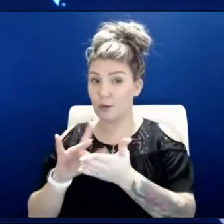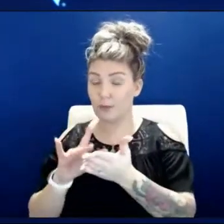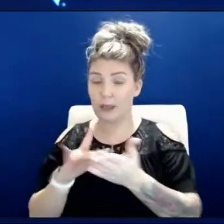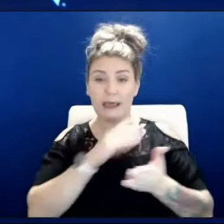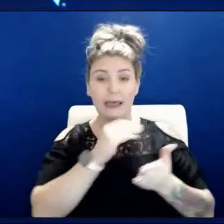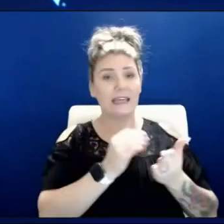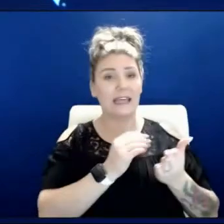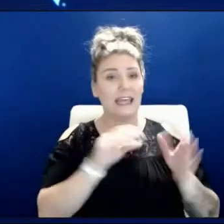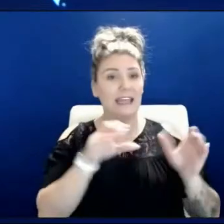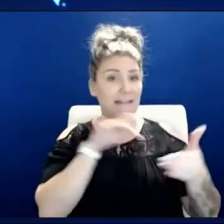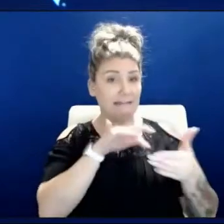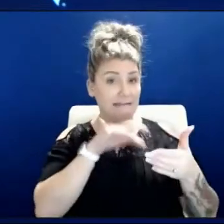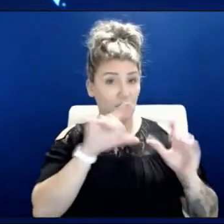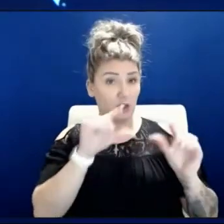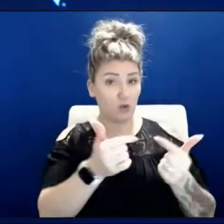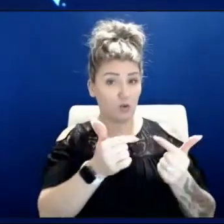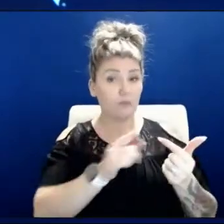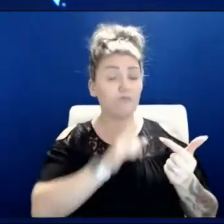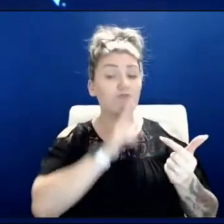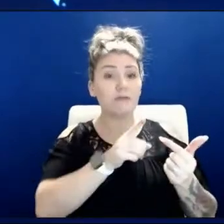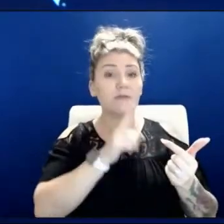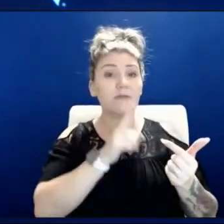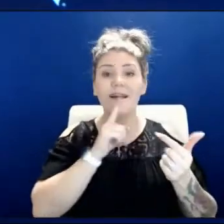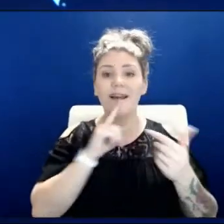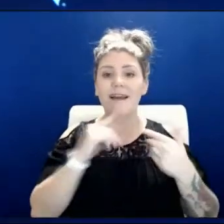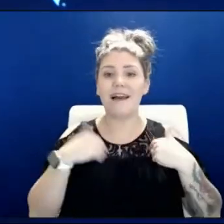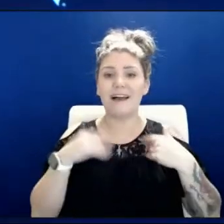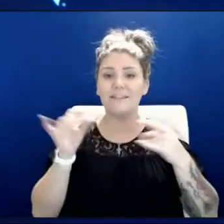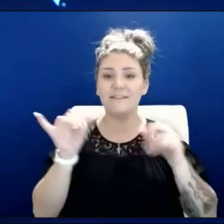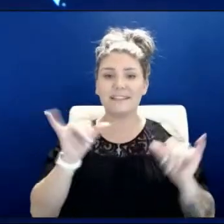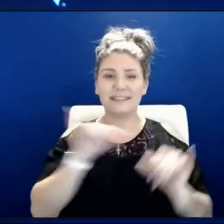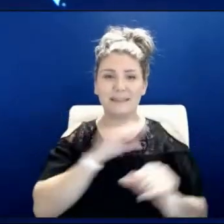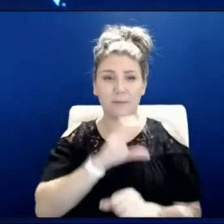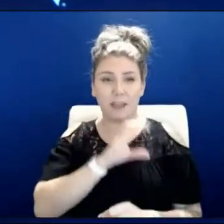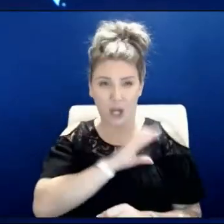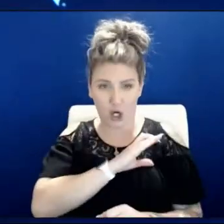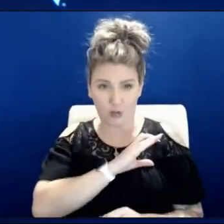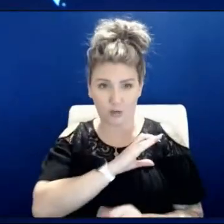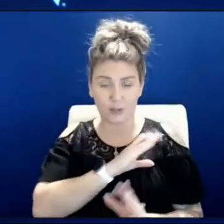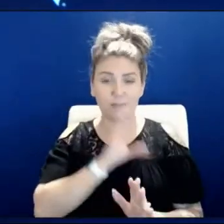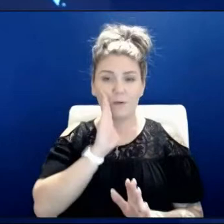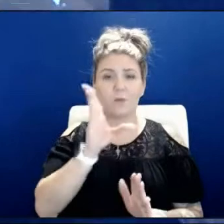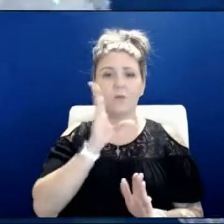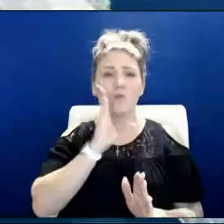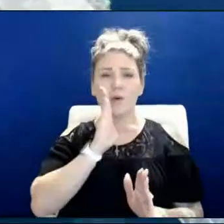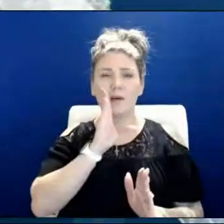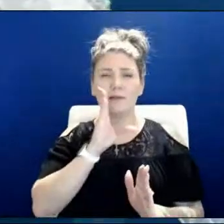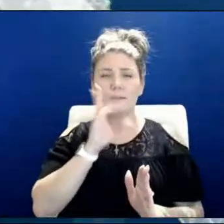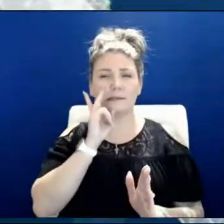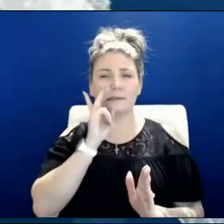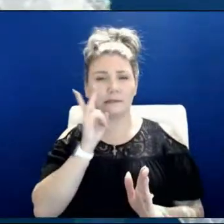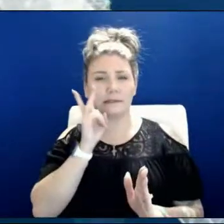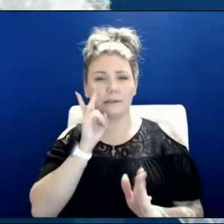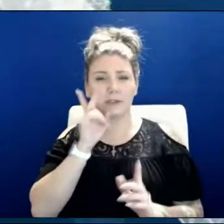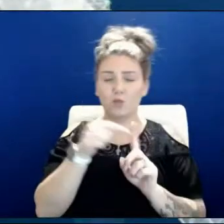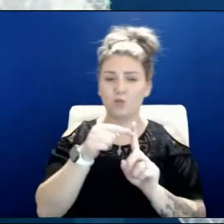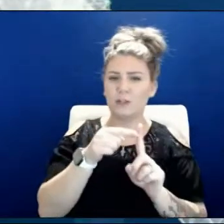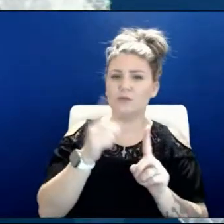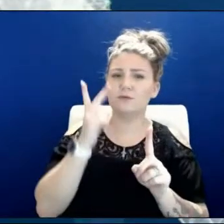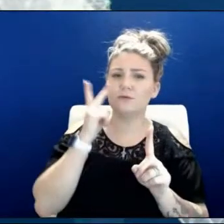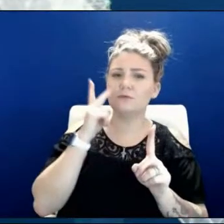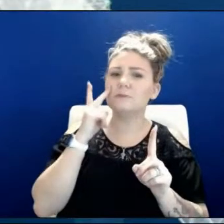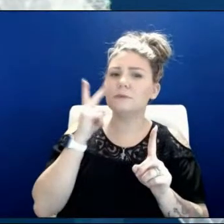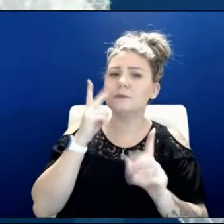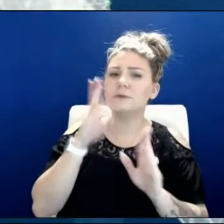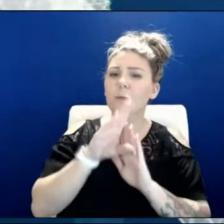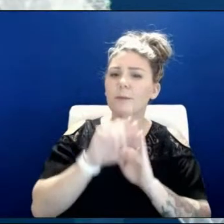pill, had the same types of characteristics. And we're going to look at that when we look at the demographics of the trial participants and the methodologies. Here's